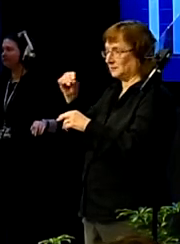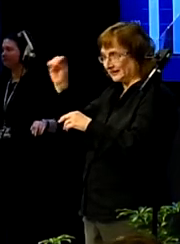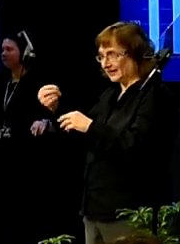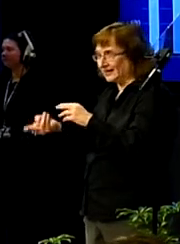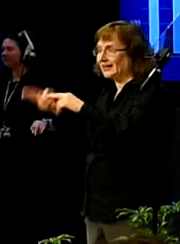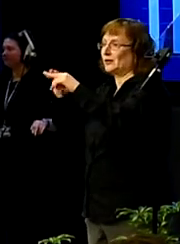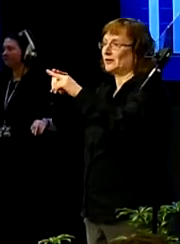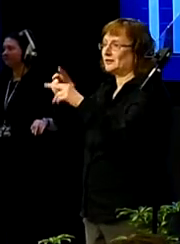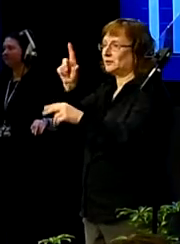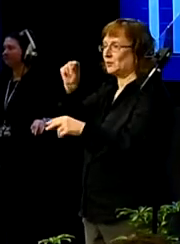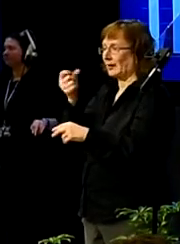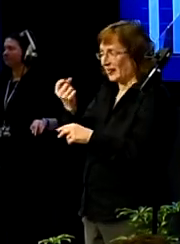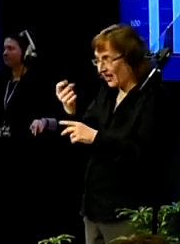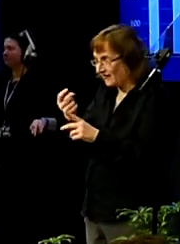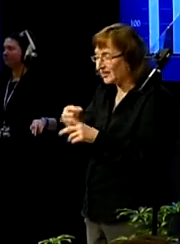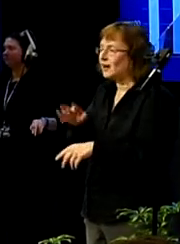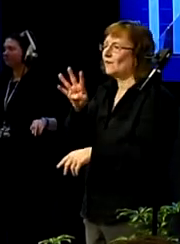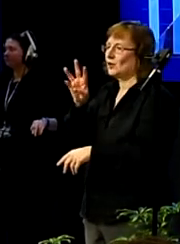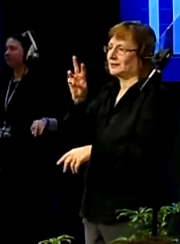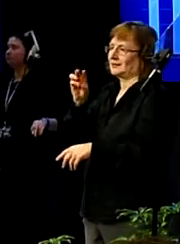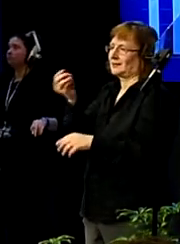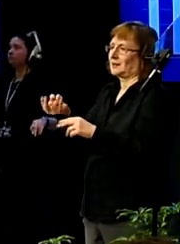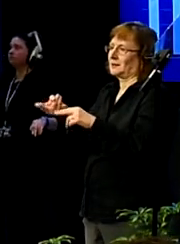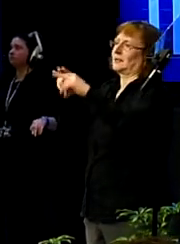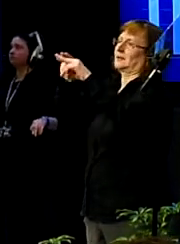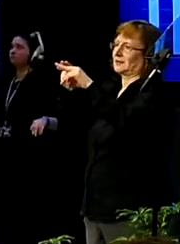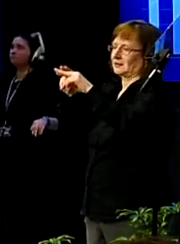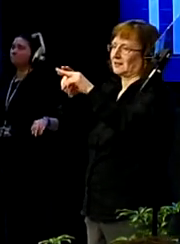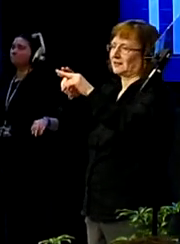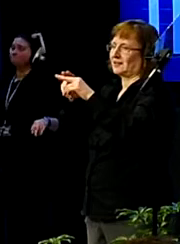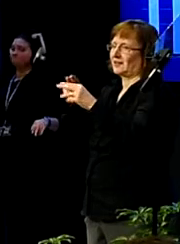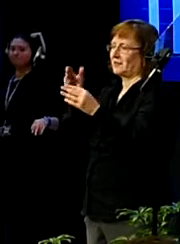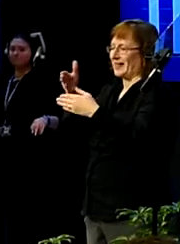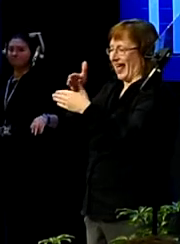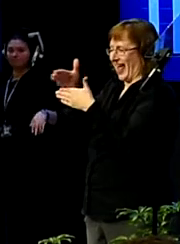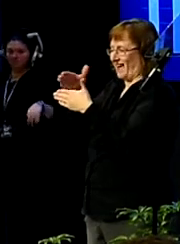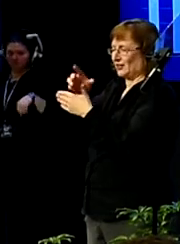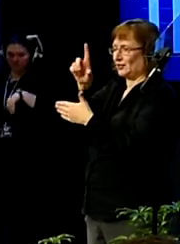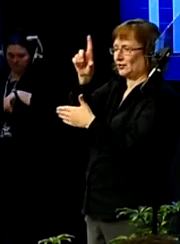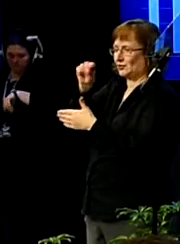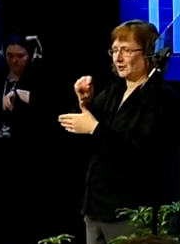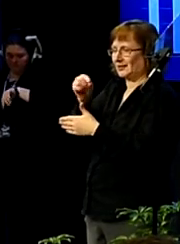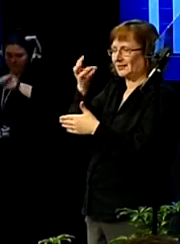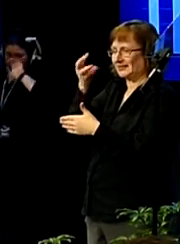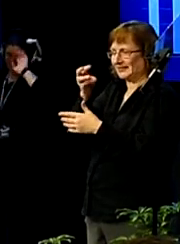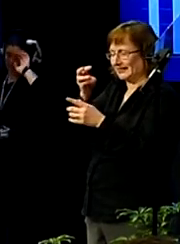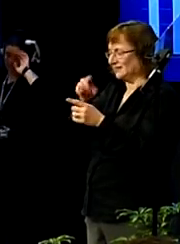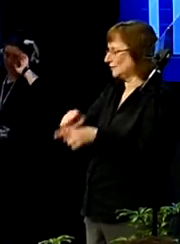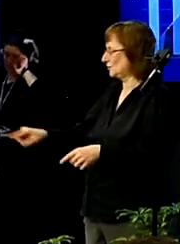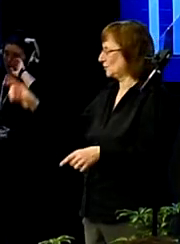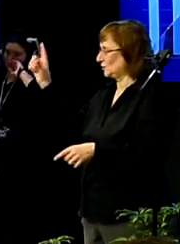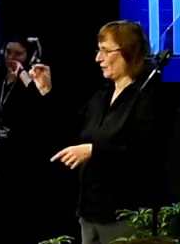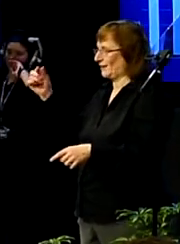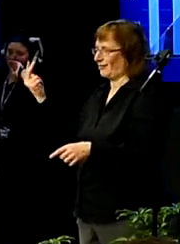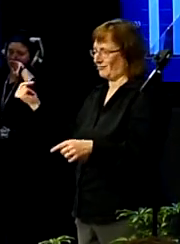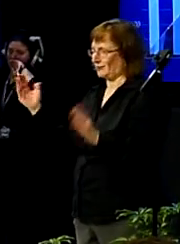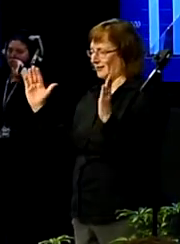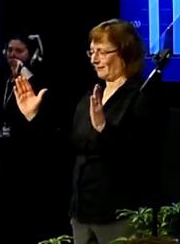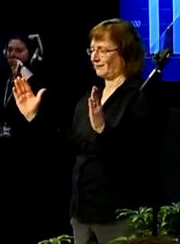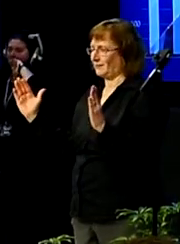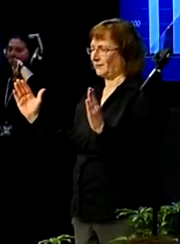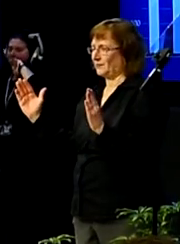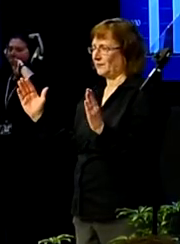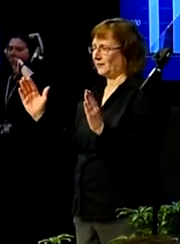2011, and a 46% increase over the average from 2006 through 2013. During